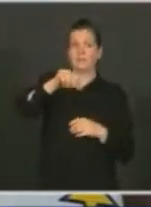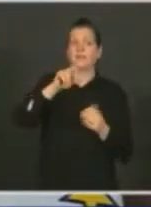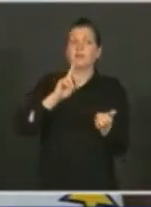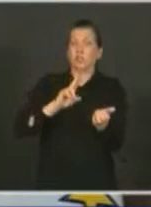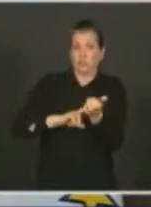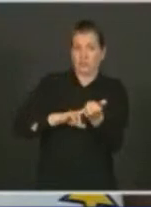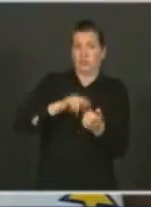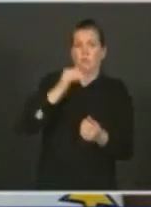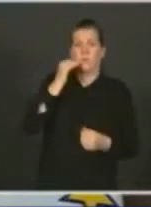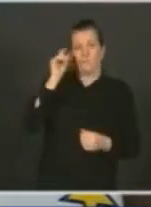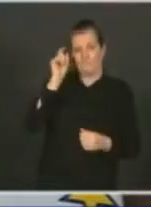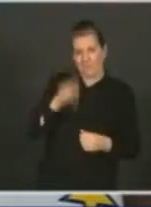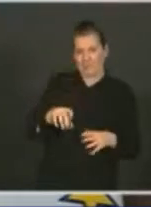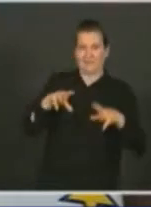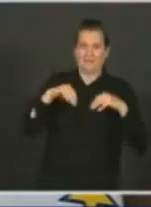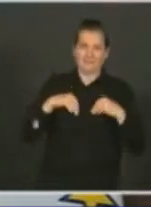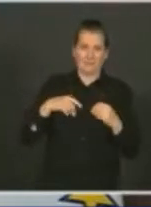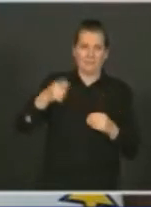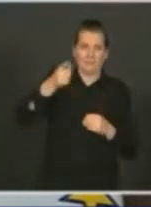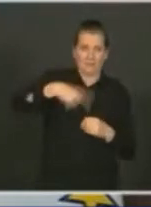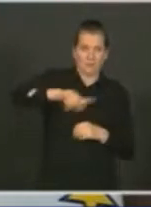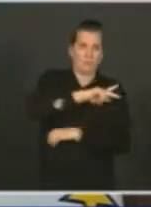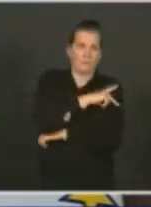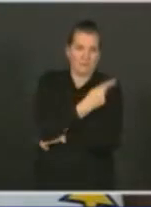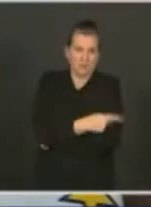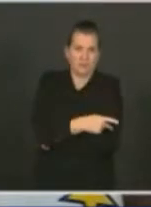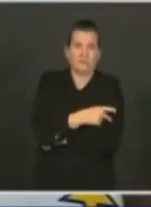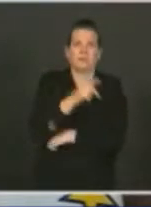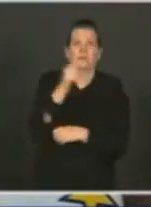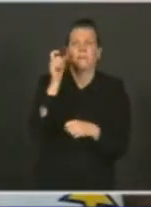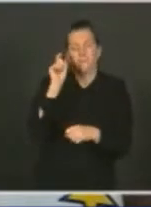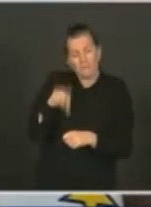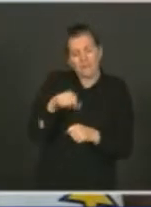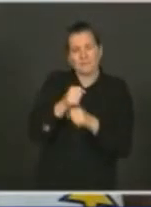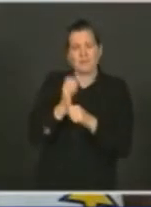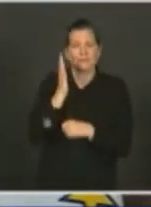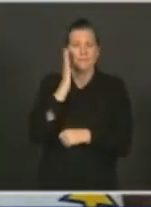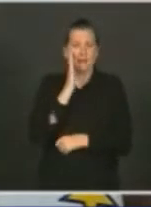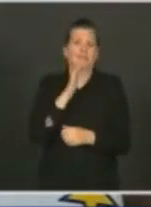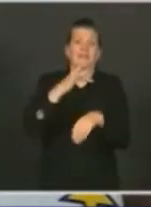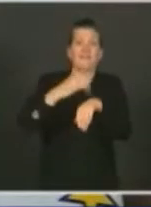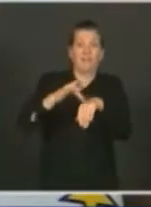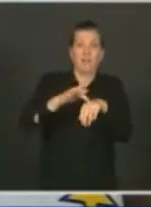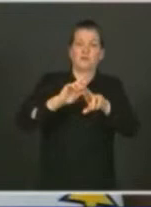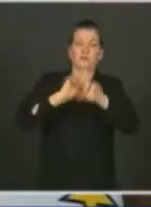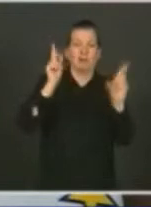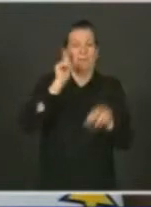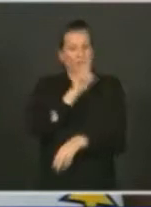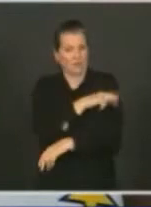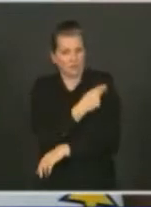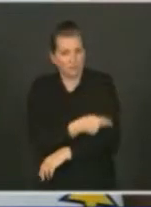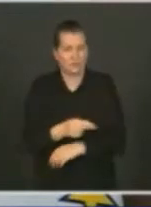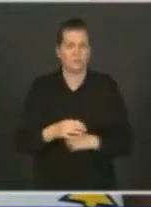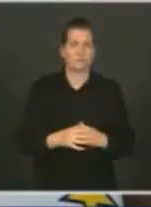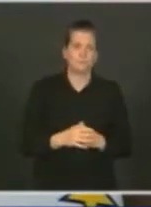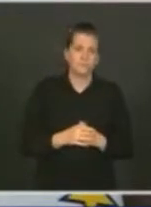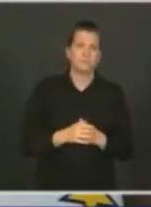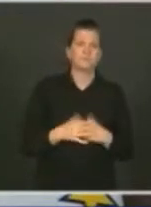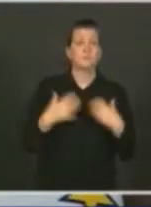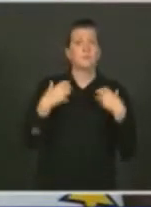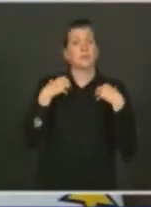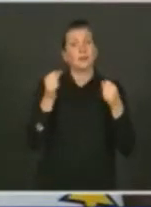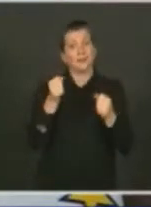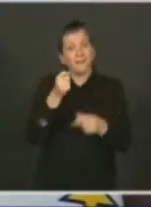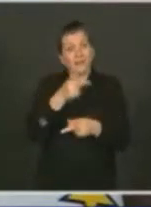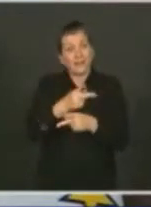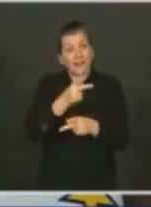I have for nursing homes and skilled nursing facilities. The Healthcare Coordination Center is going to function like an